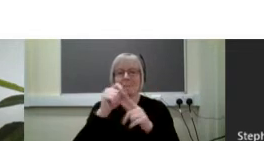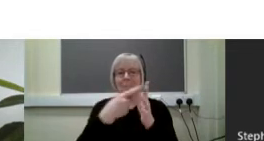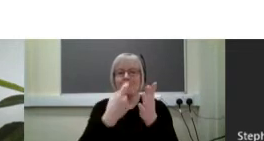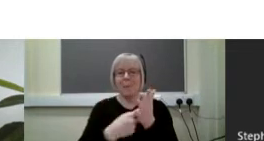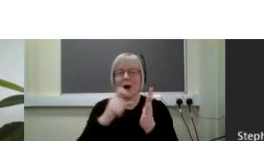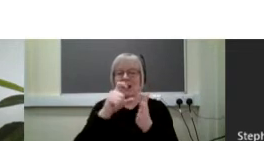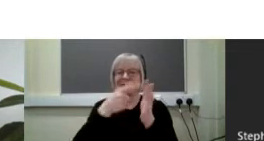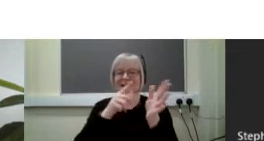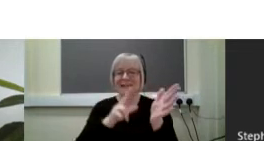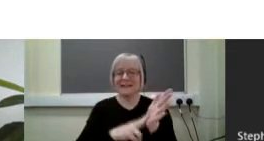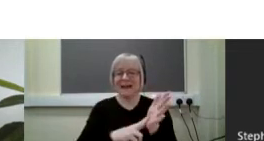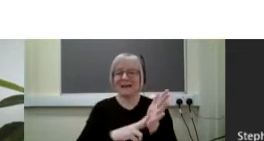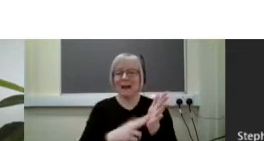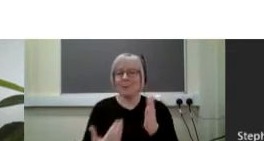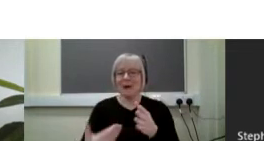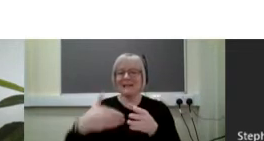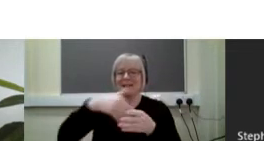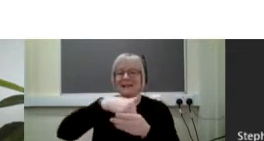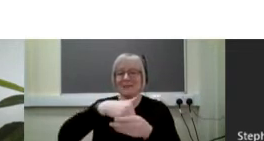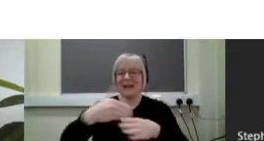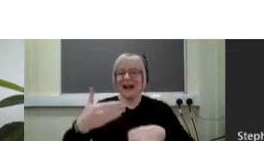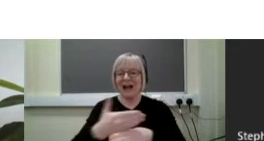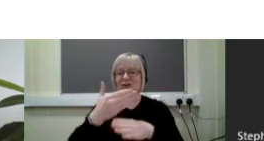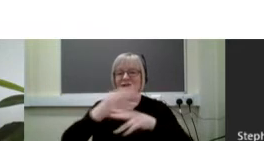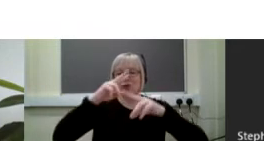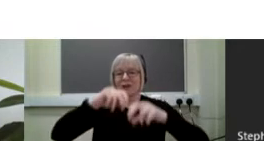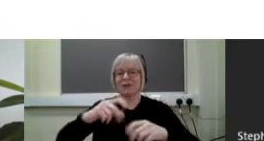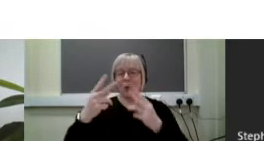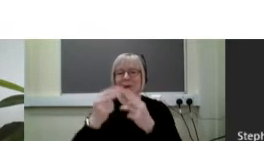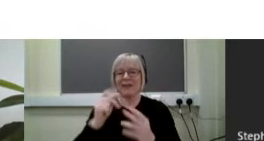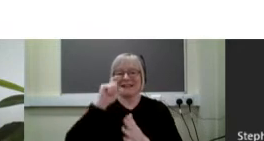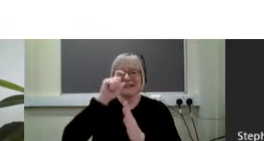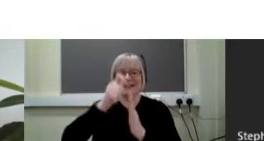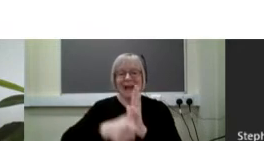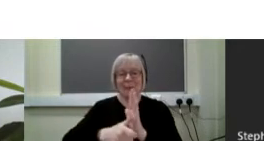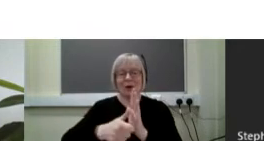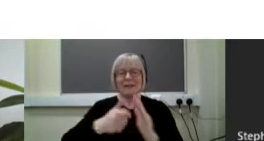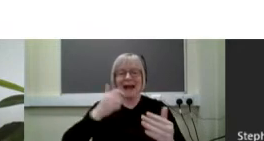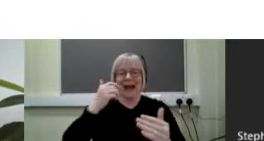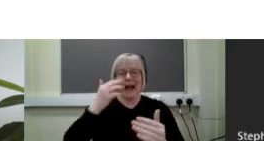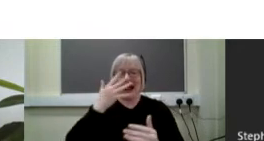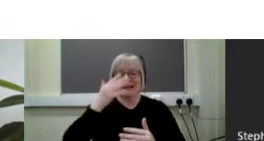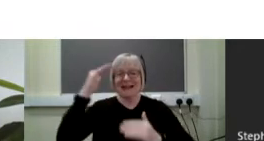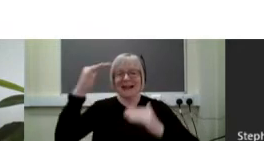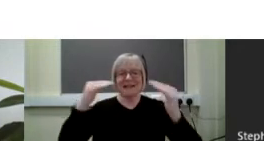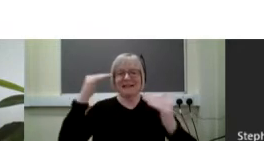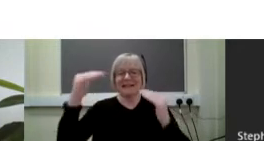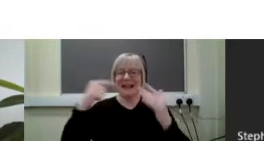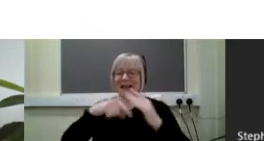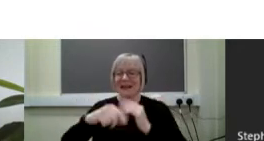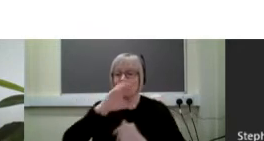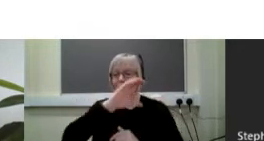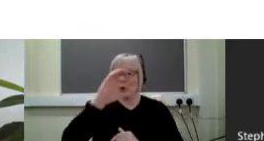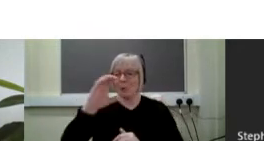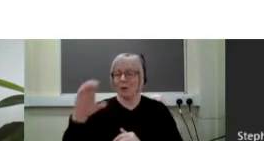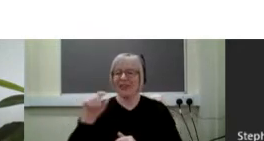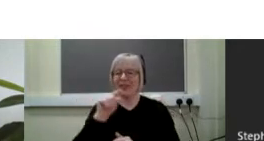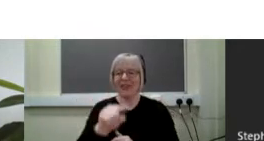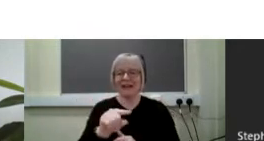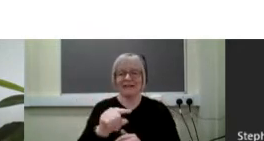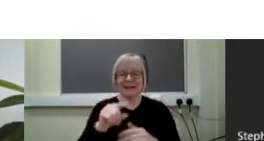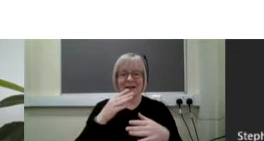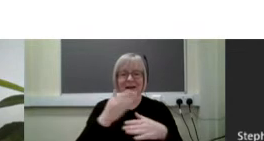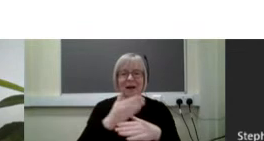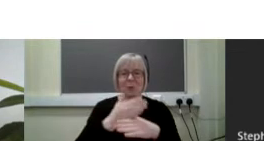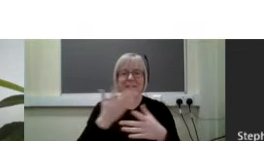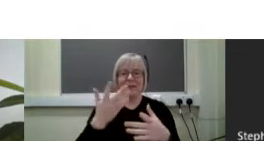or Participatory Action Research with Disabled Adolescents in Nepal, is a collaborative project between UCL Institute of